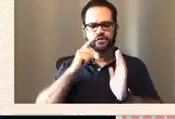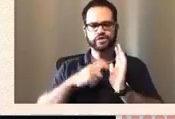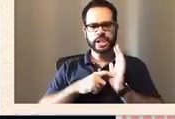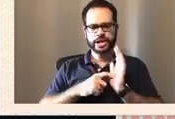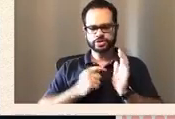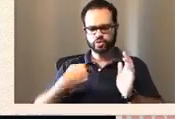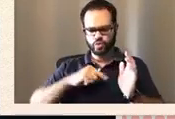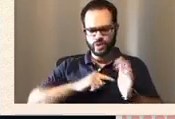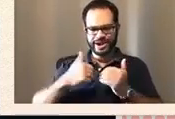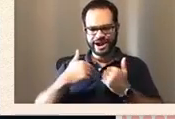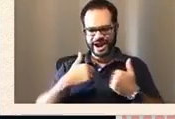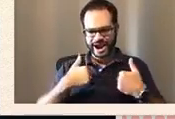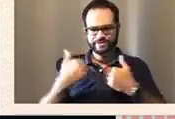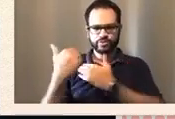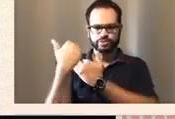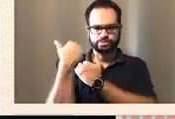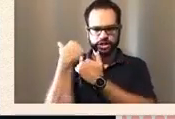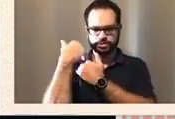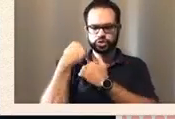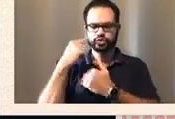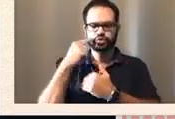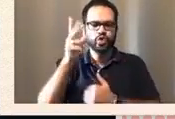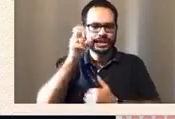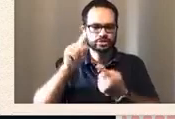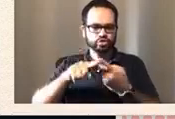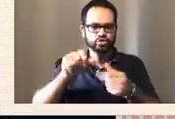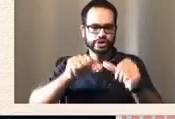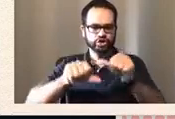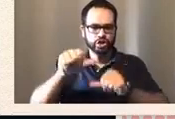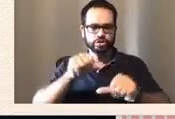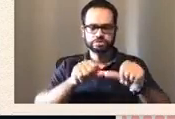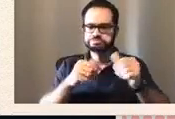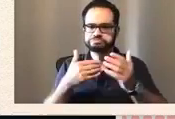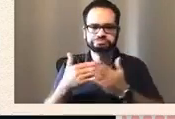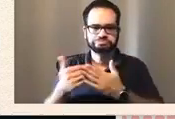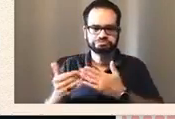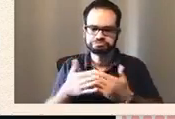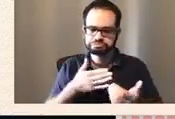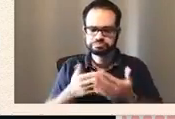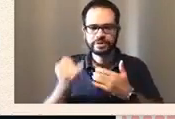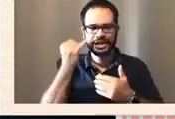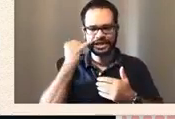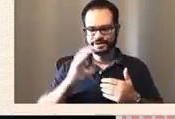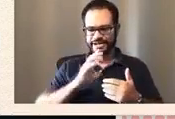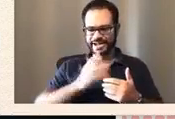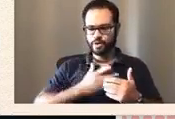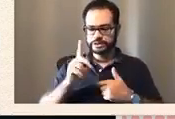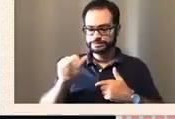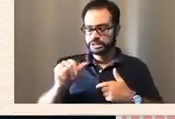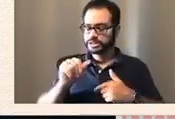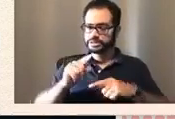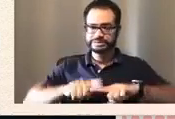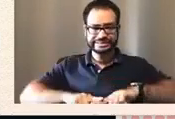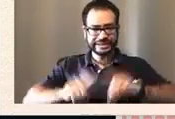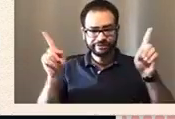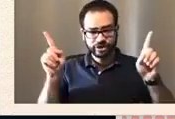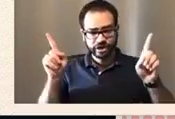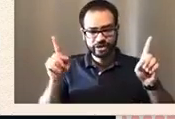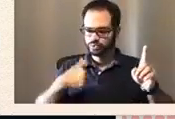listen to each other, even if our disabilities may be very different from one